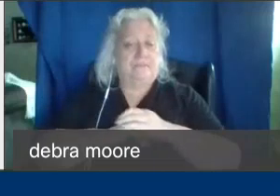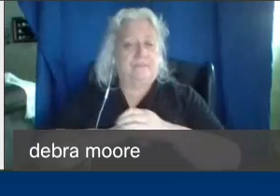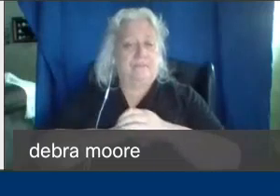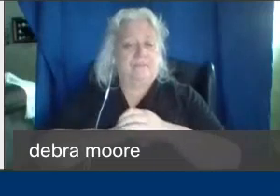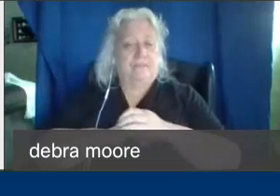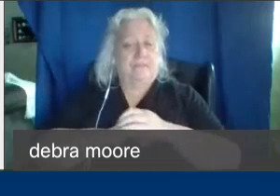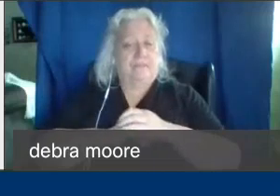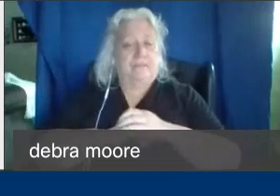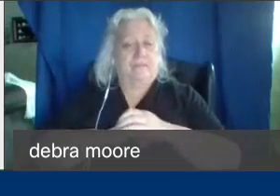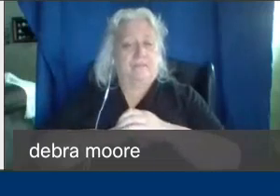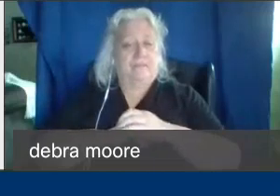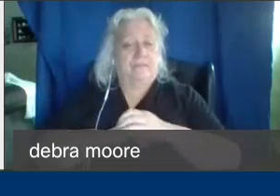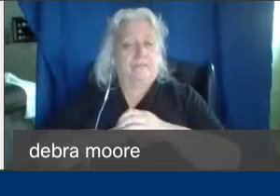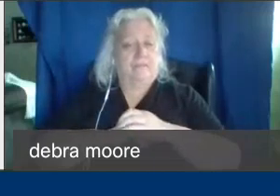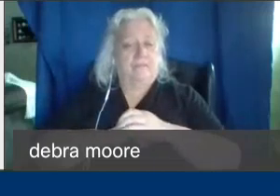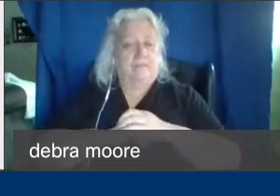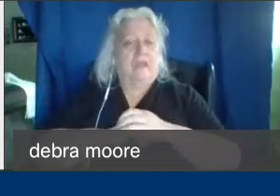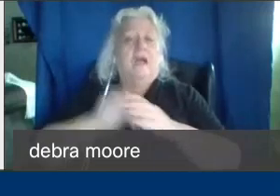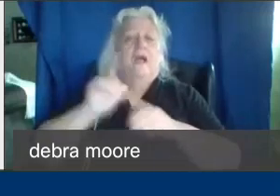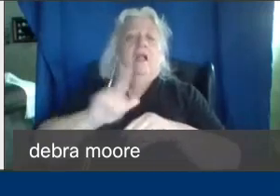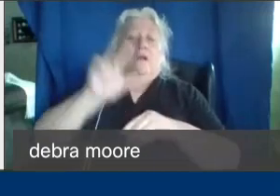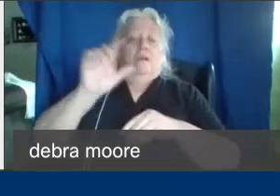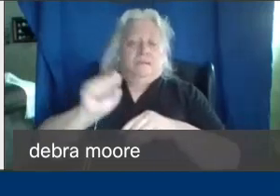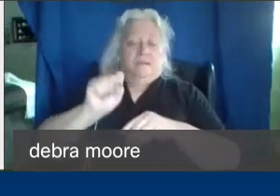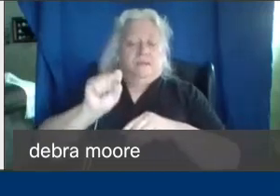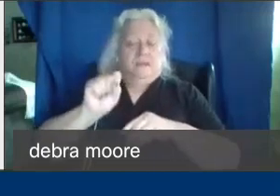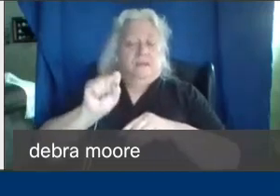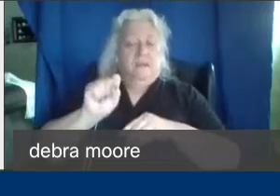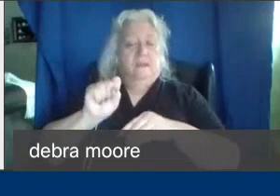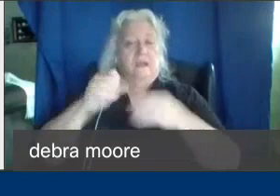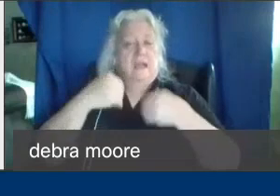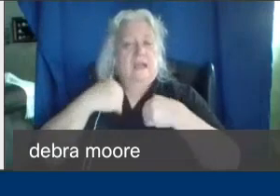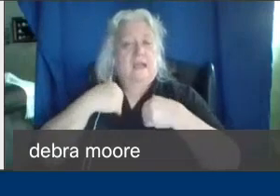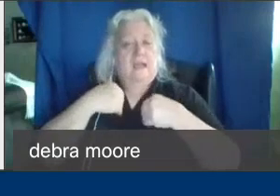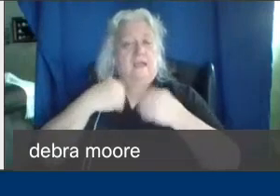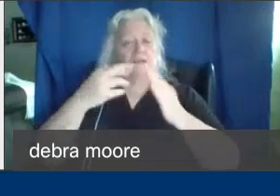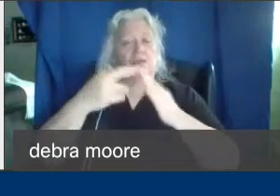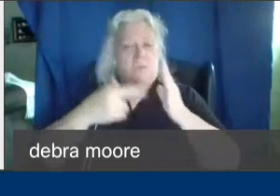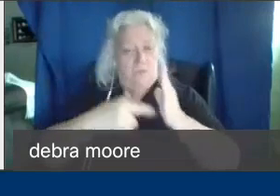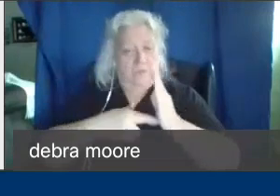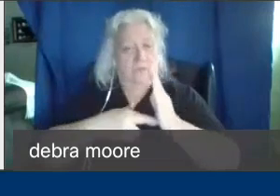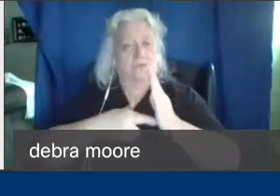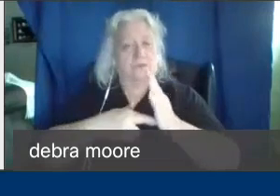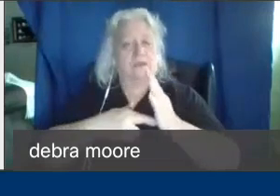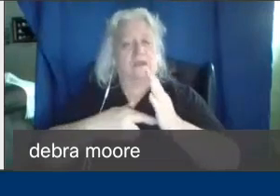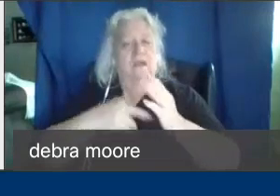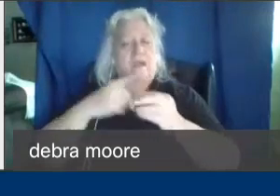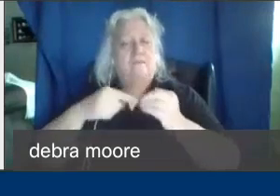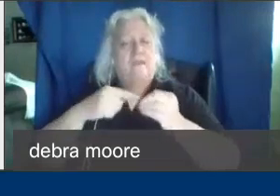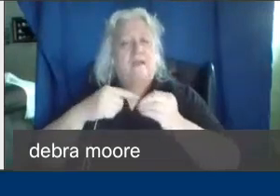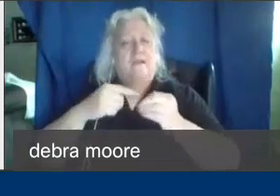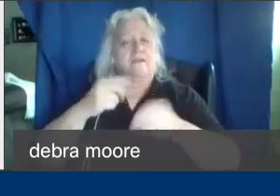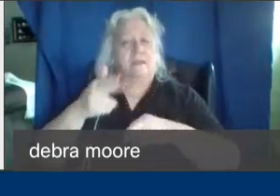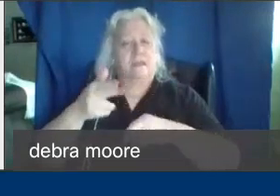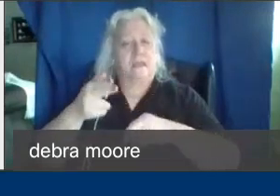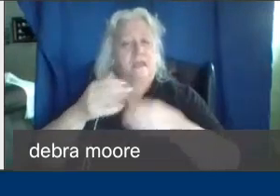Now, regarding campus carry, Lone Star College has designated certain rules and regulations regarding gun-free zones, and the